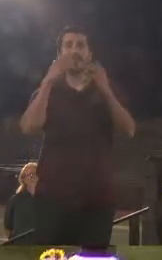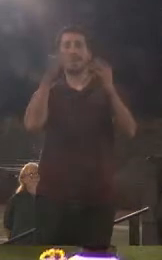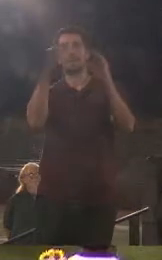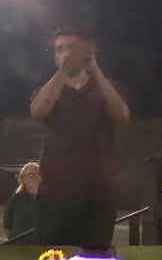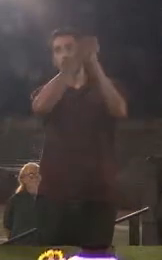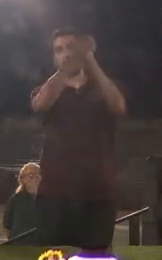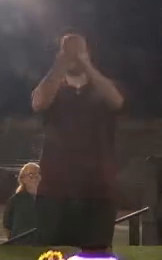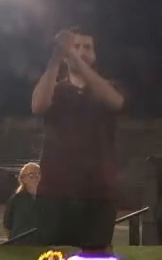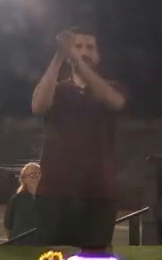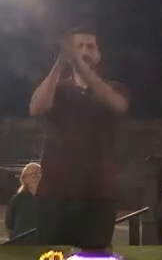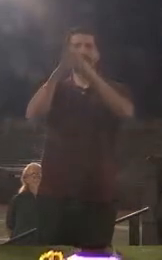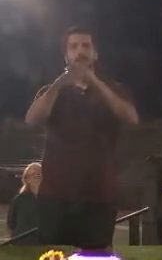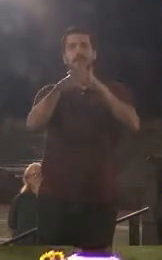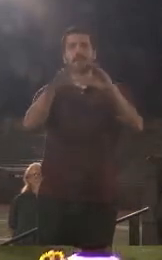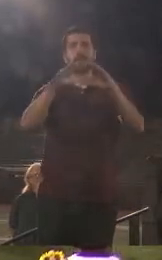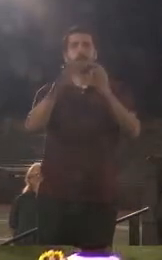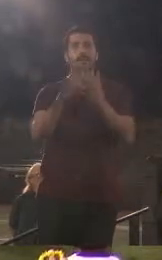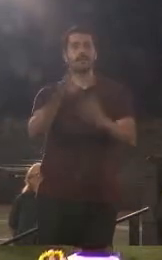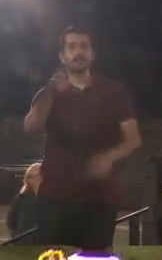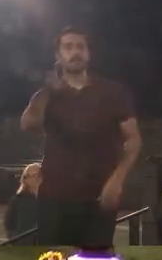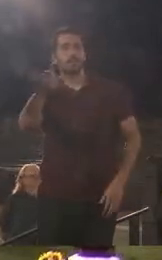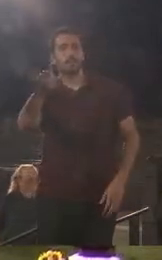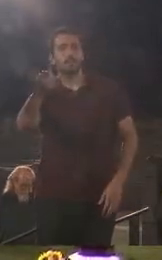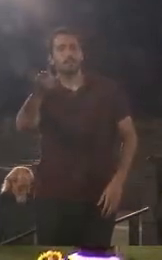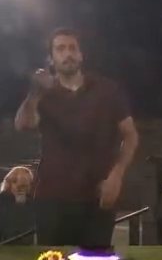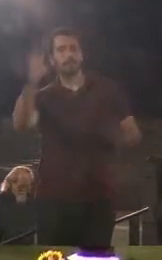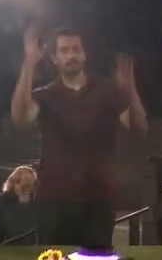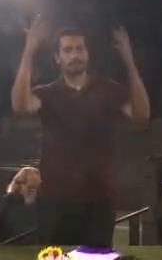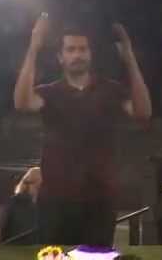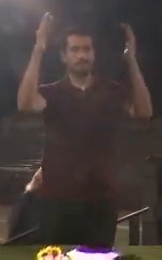congratulations, class of 2023.